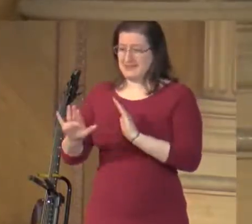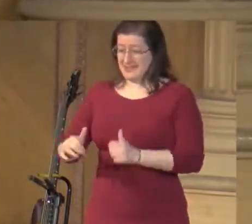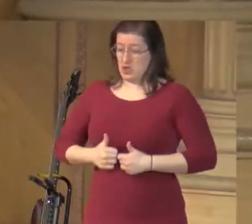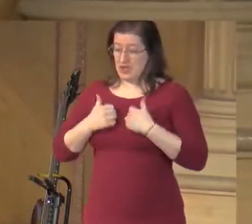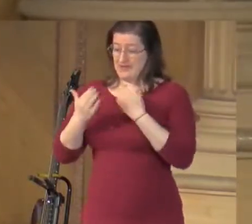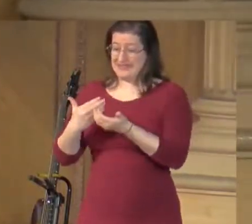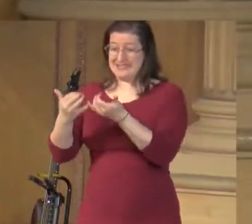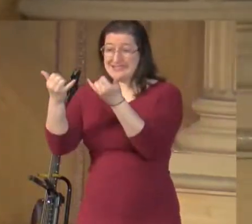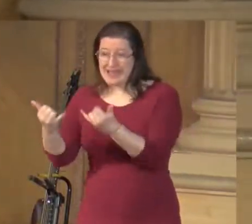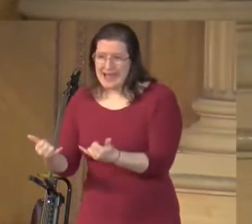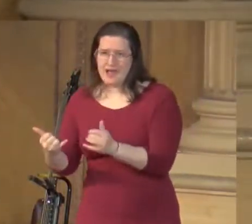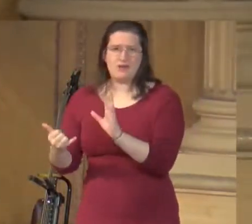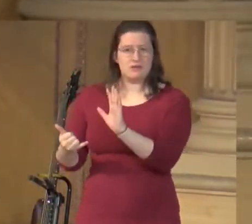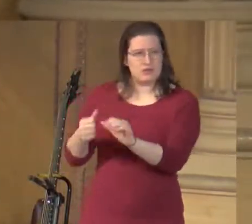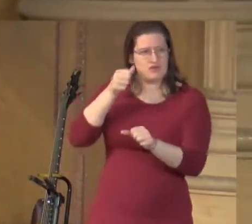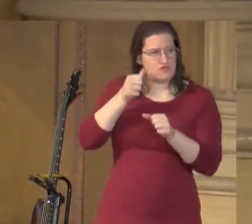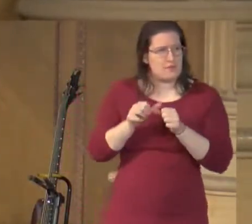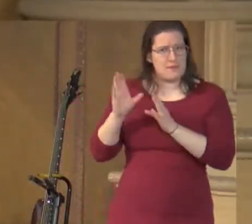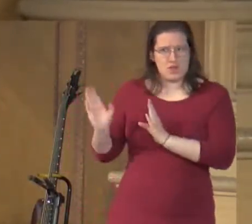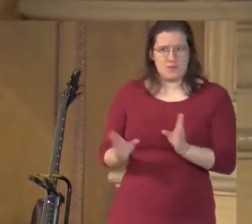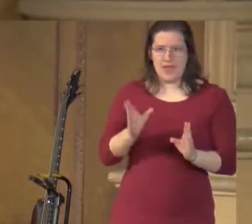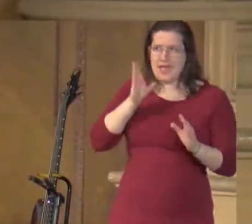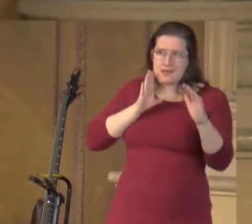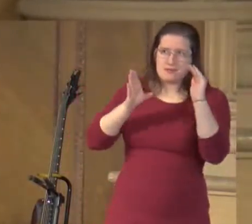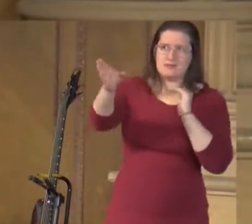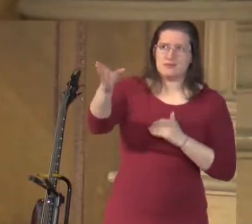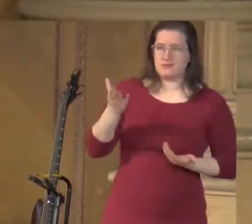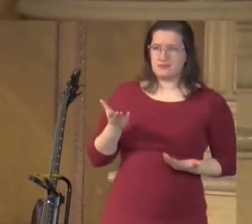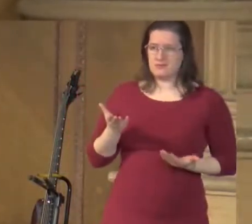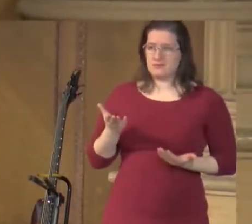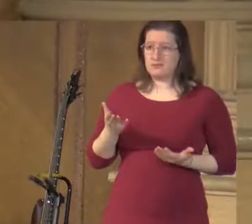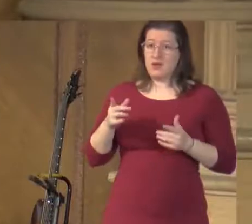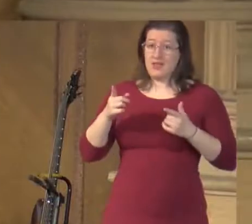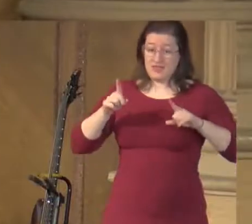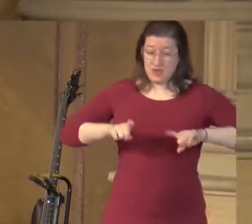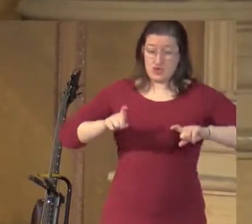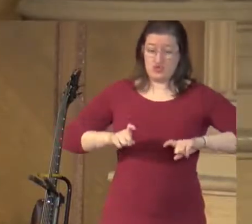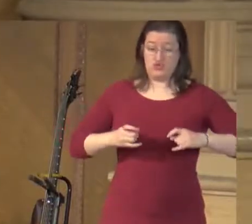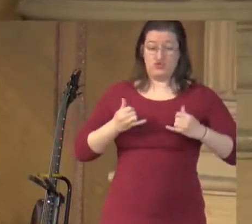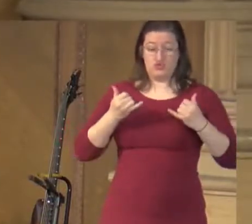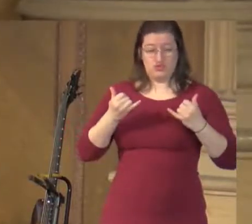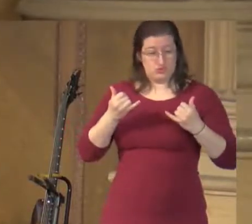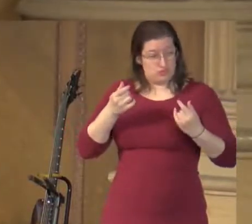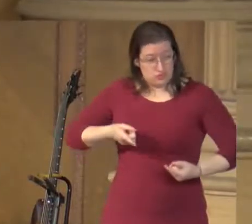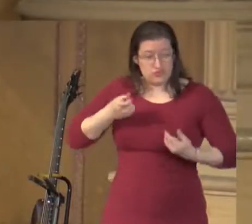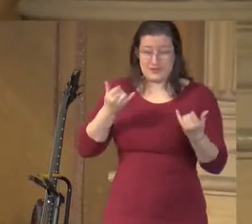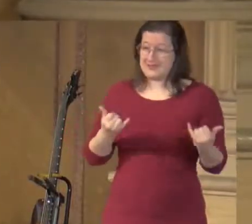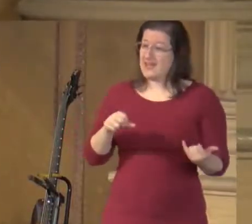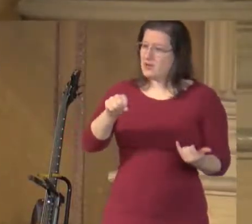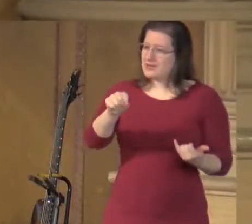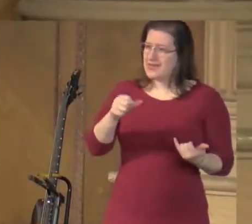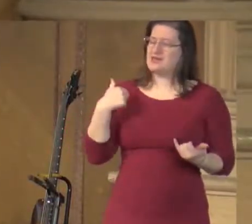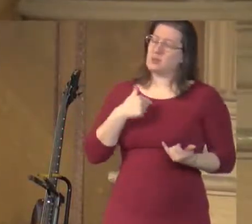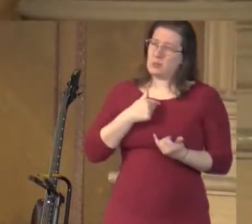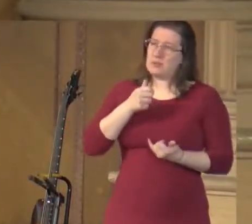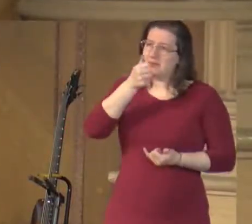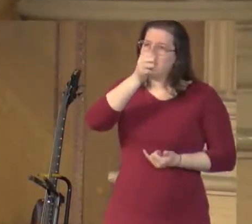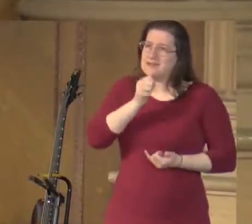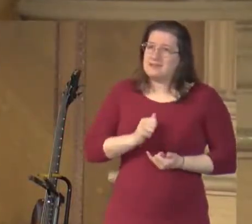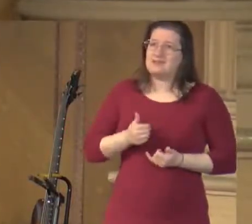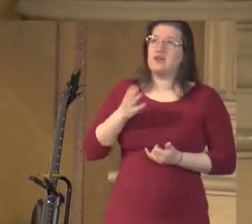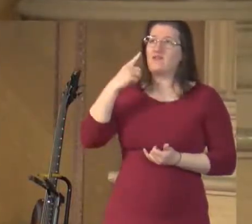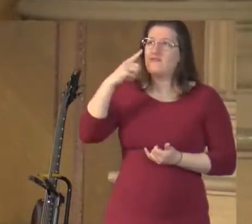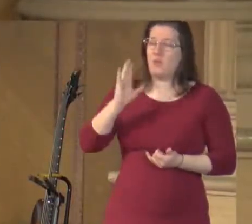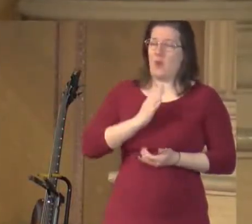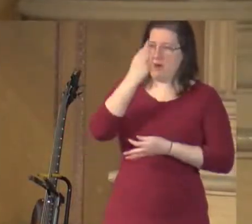where this is all going there are trials for everybody and Christians might have even more suffering because they're Christians sometimes and those trials will test